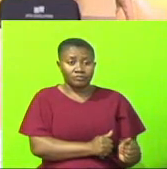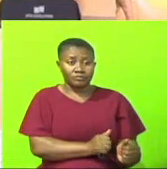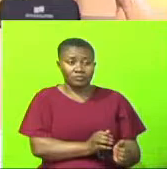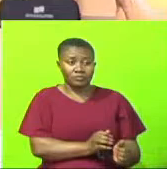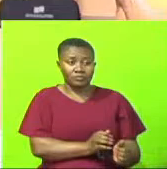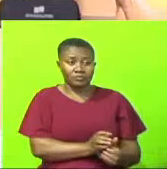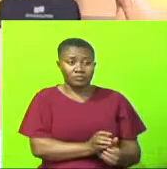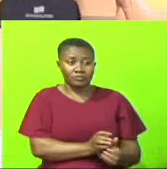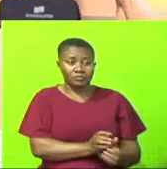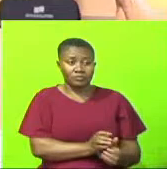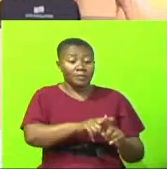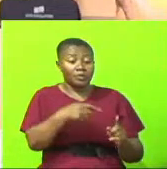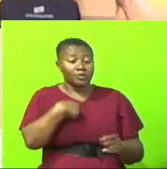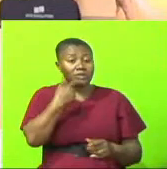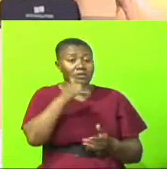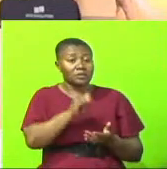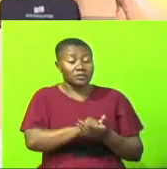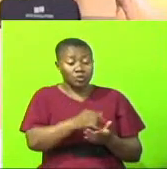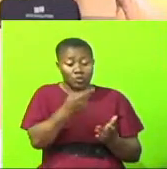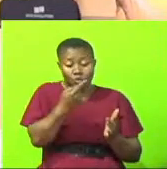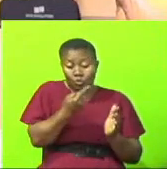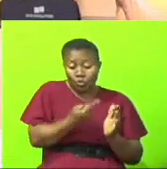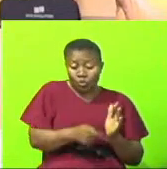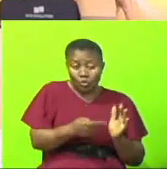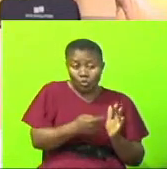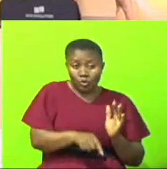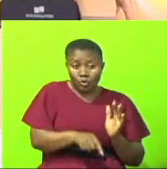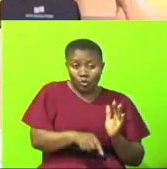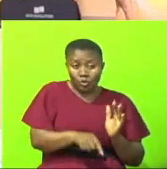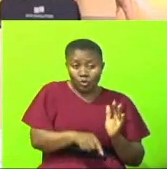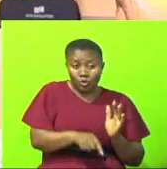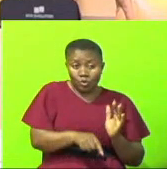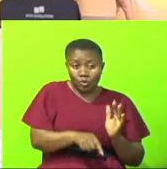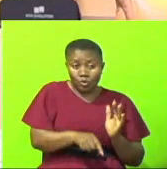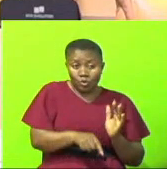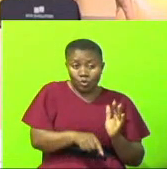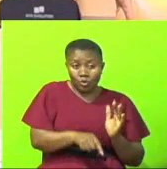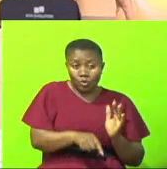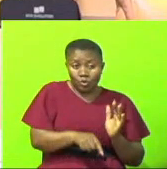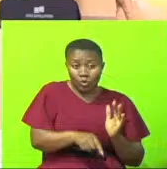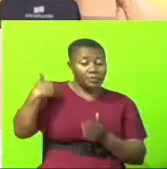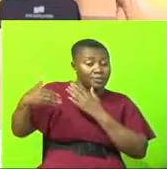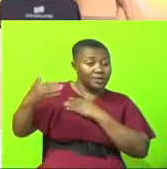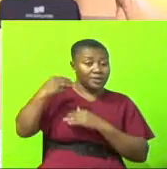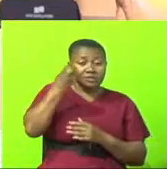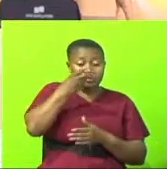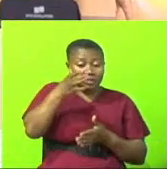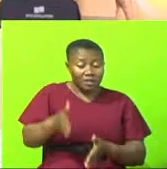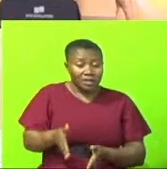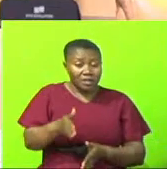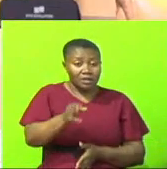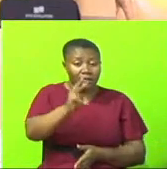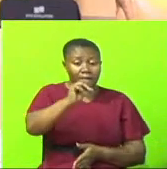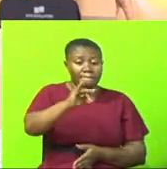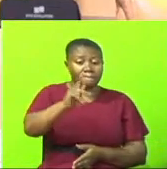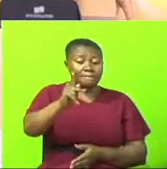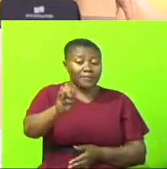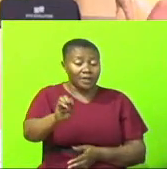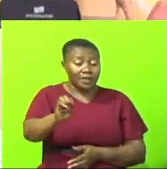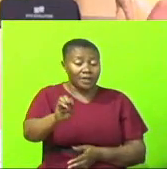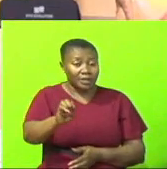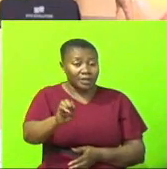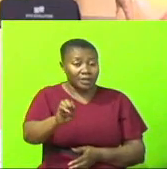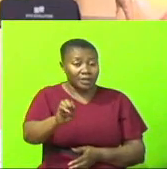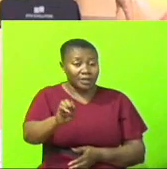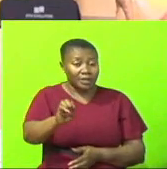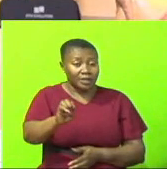the Right Honorable Aaron Michael Okwe, Professor of